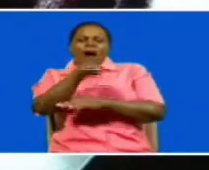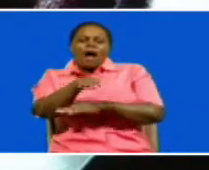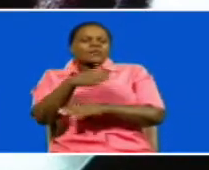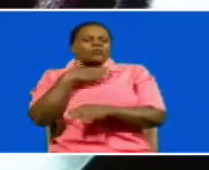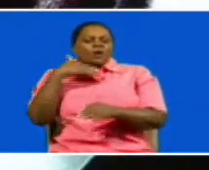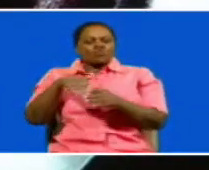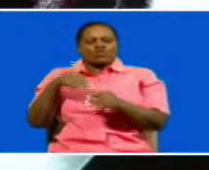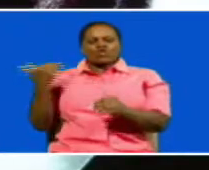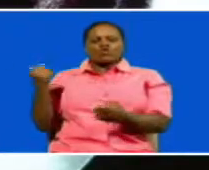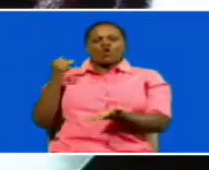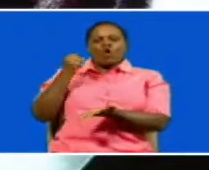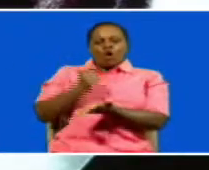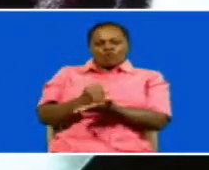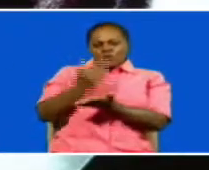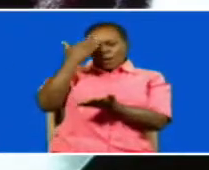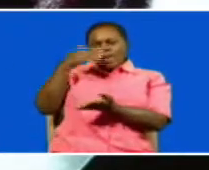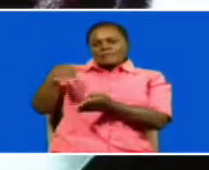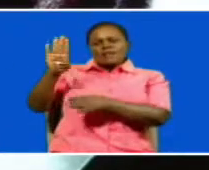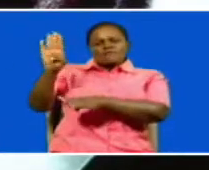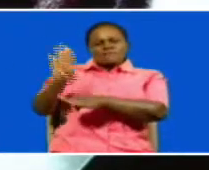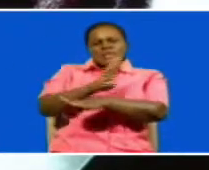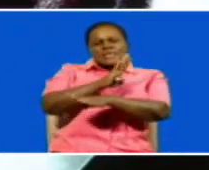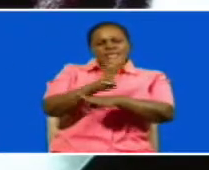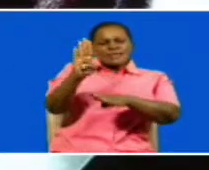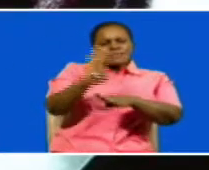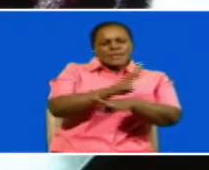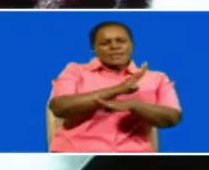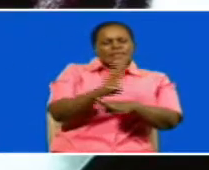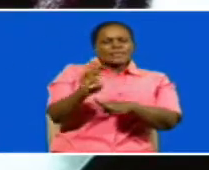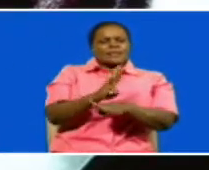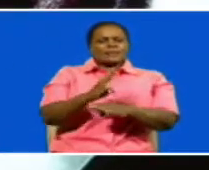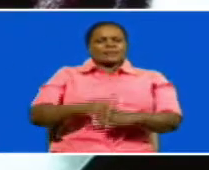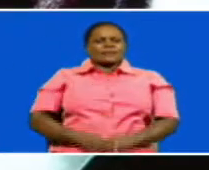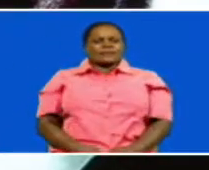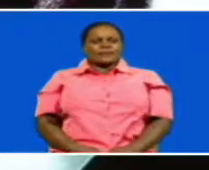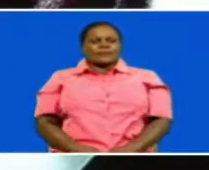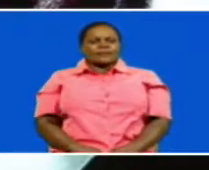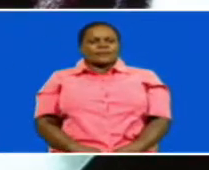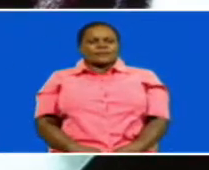his duties due to his unavailability, as Emmanuel Toh explains.